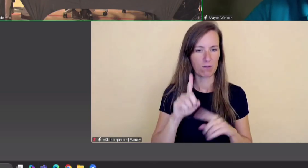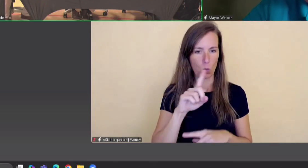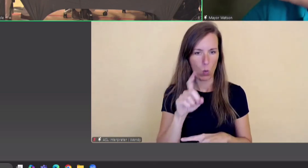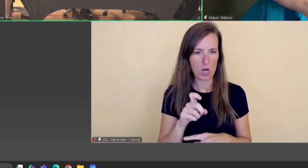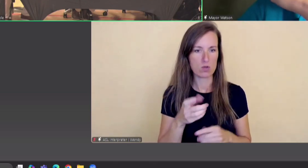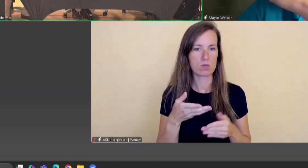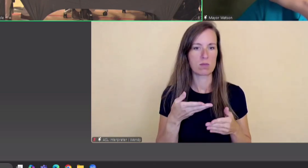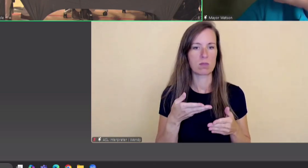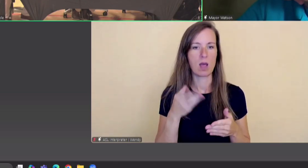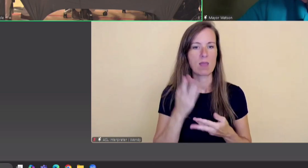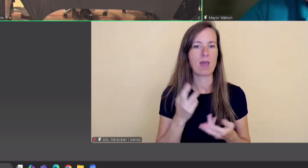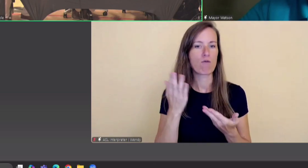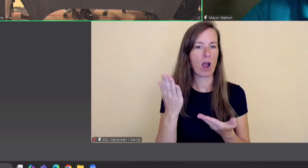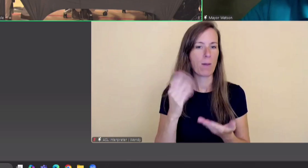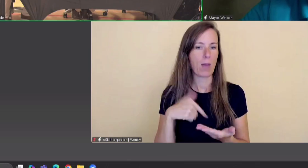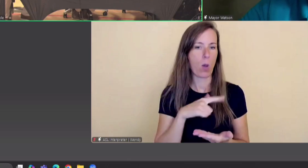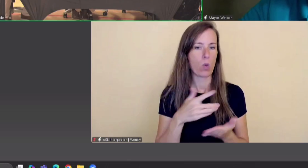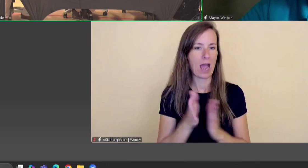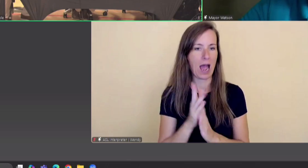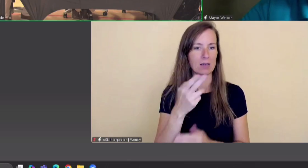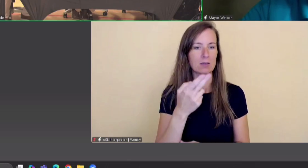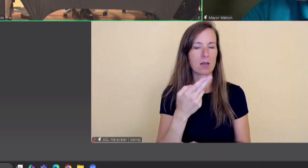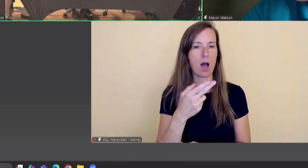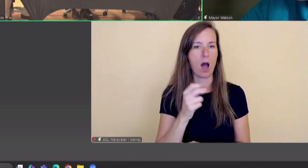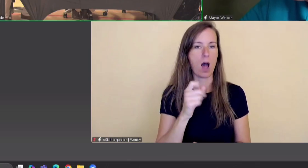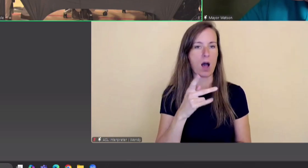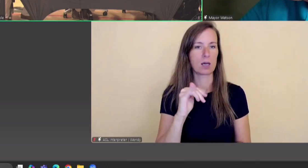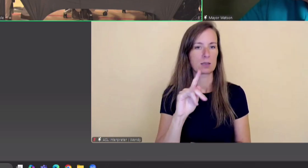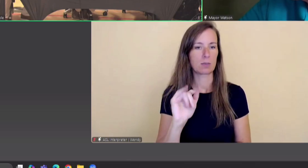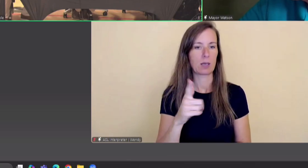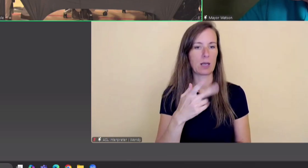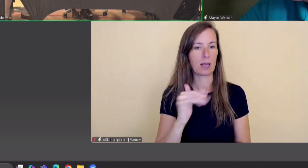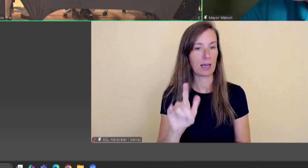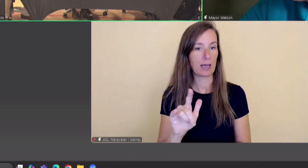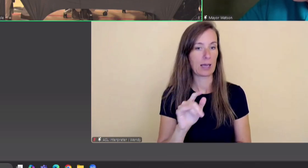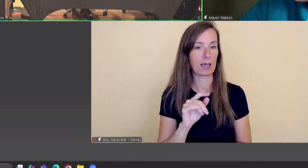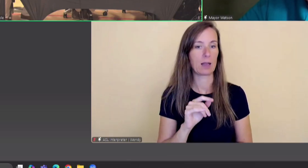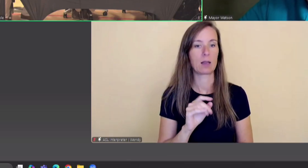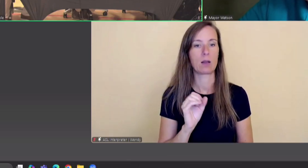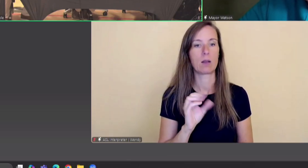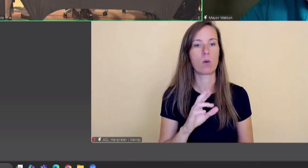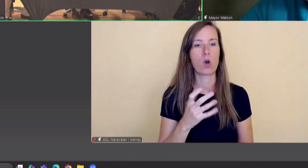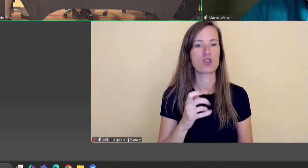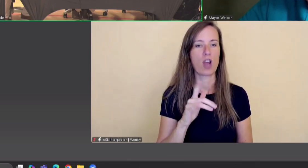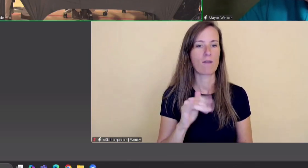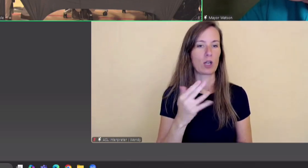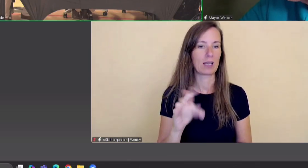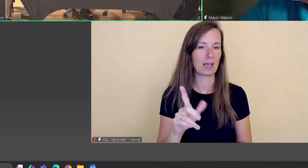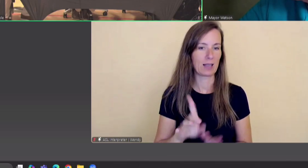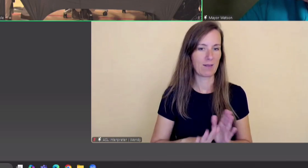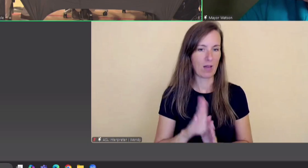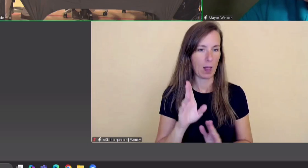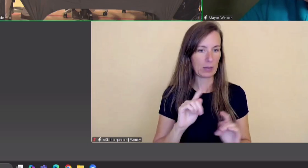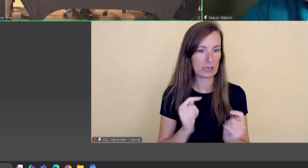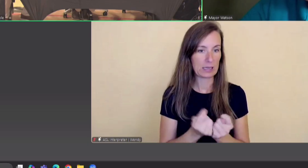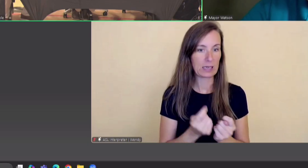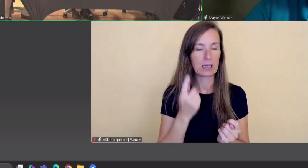Cheverly Hill Development team to get information and ask about best practices